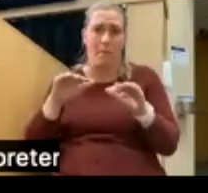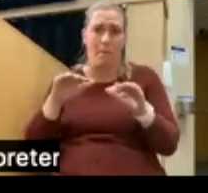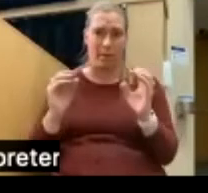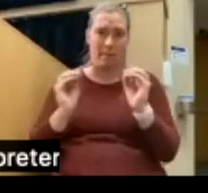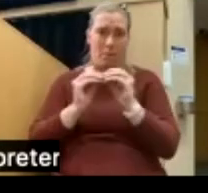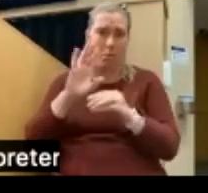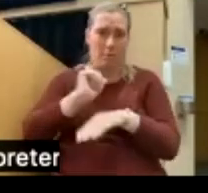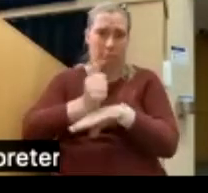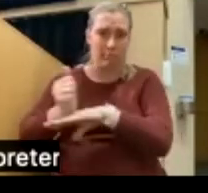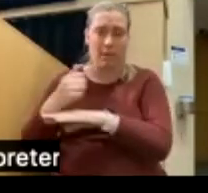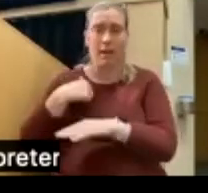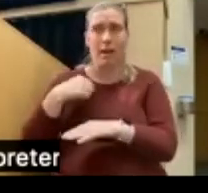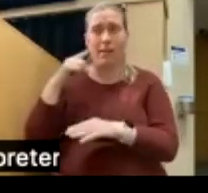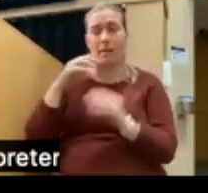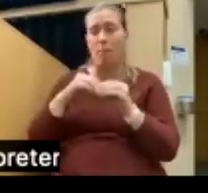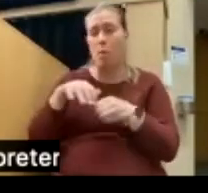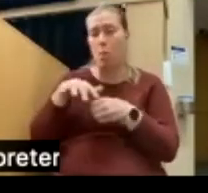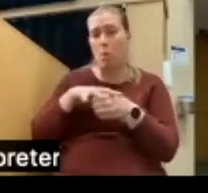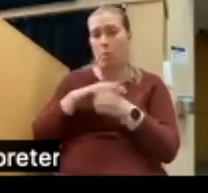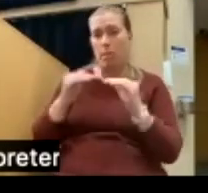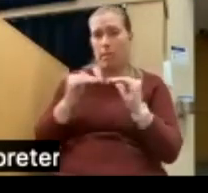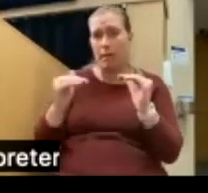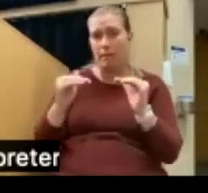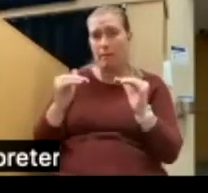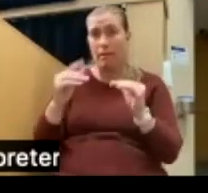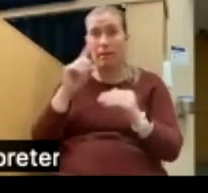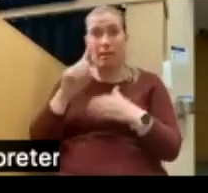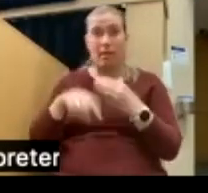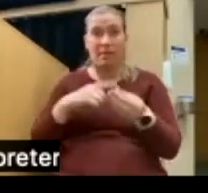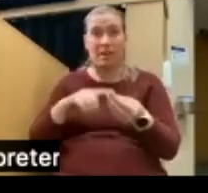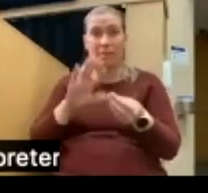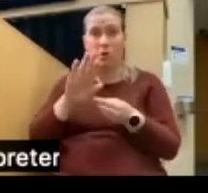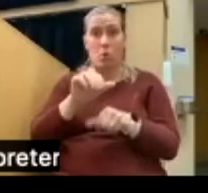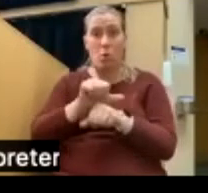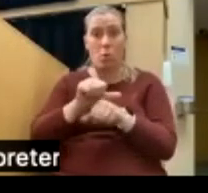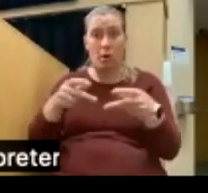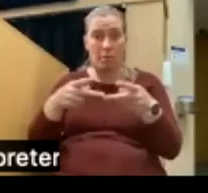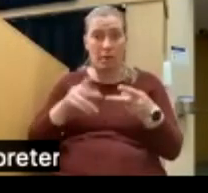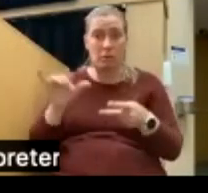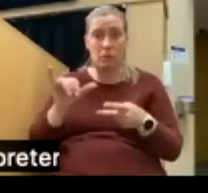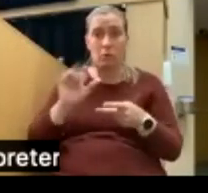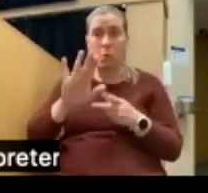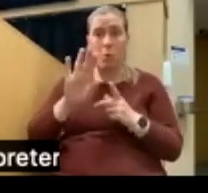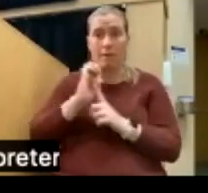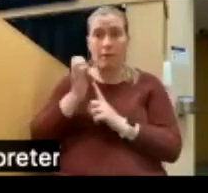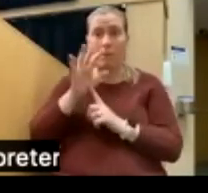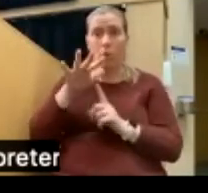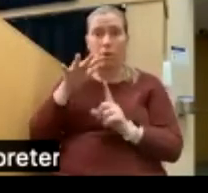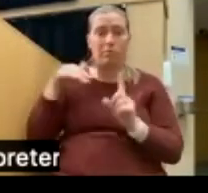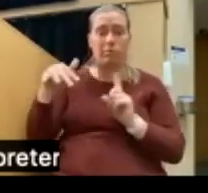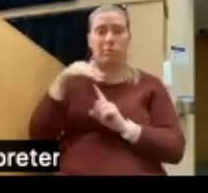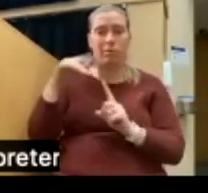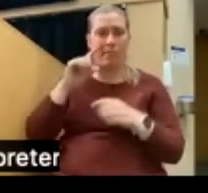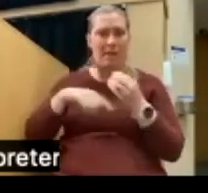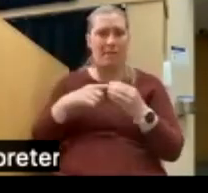I would say on a more local level though, like think about your workplace. Like, is there anything in your environment or in your neighborhood that you